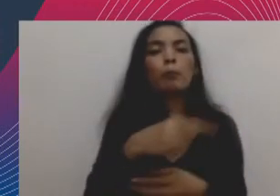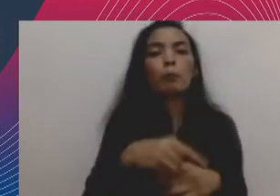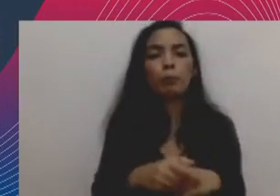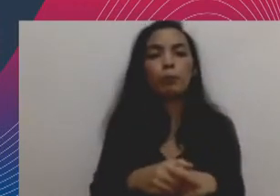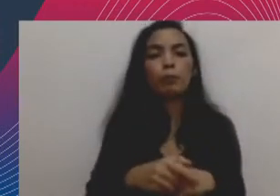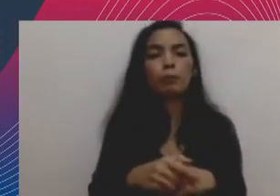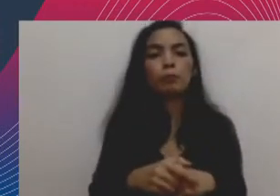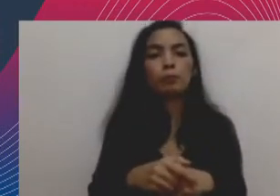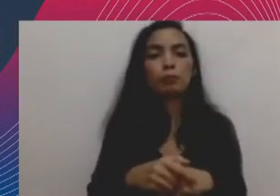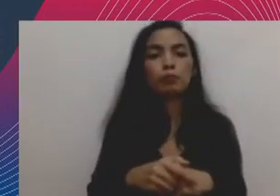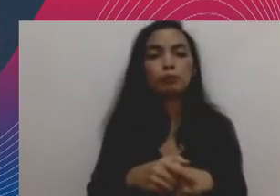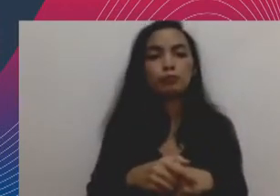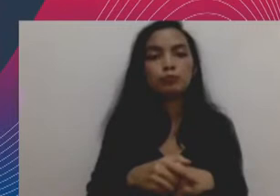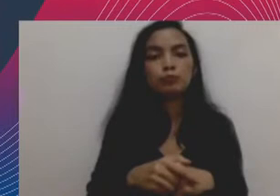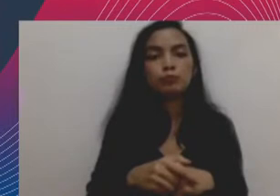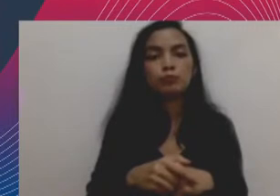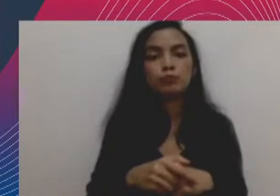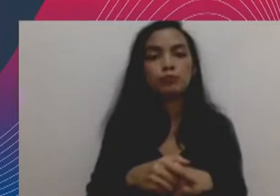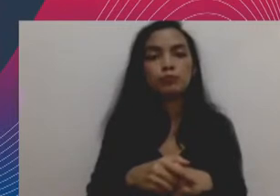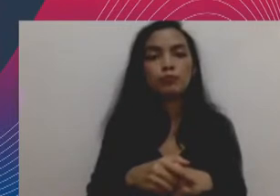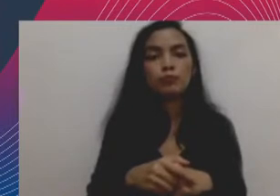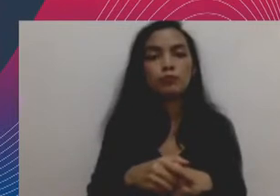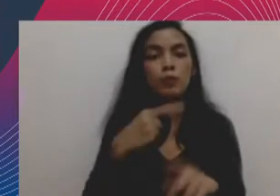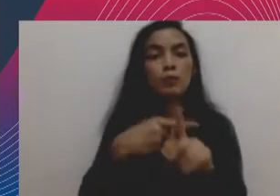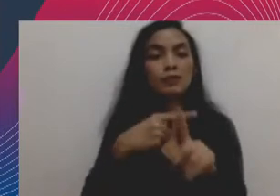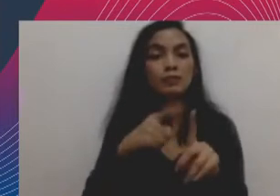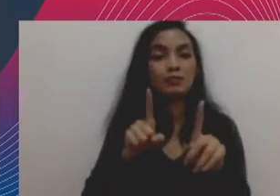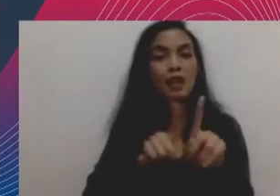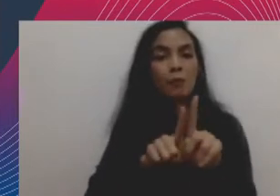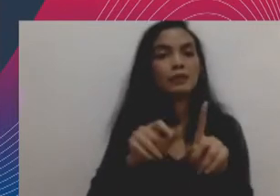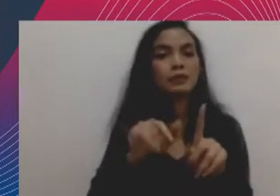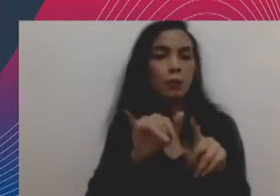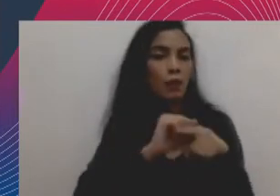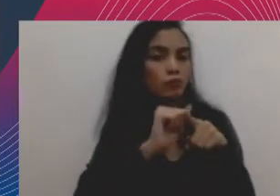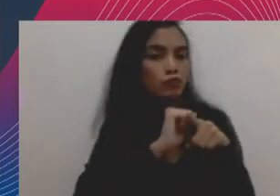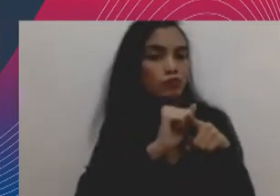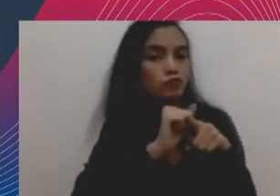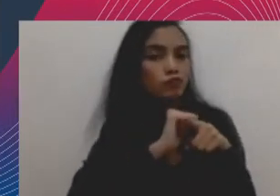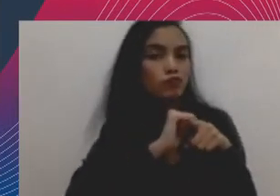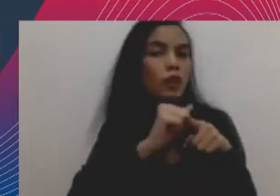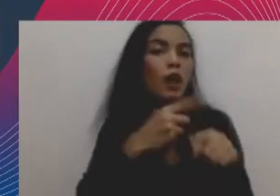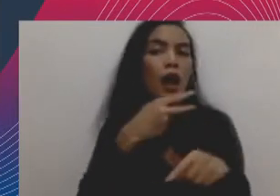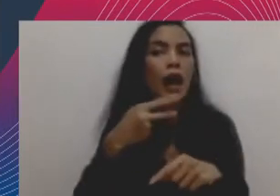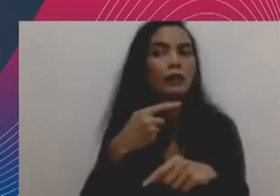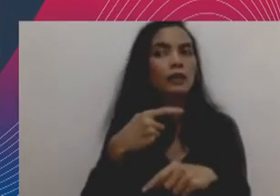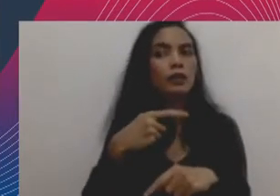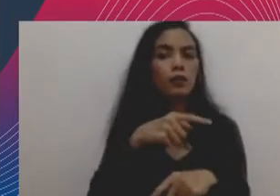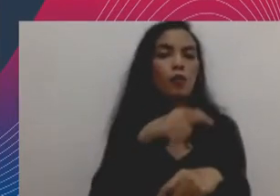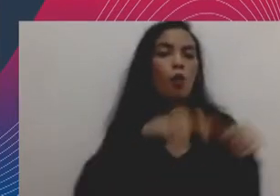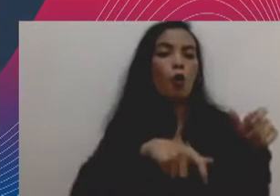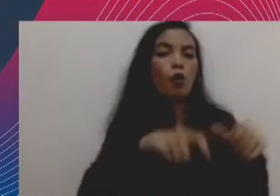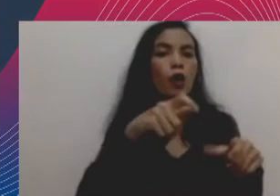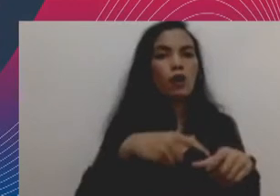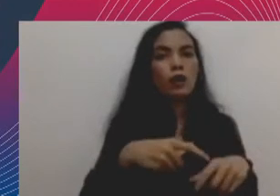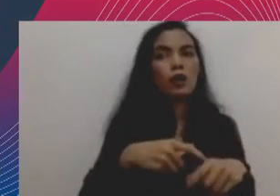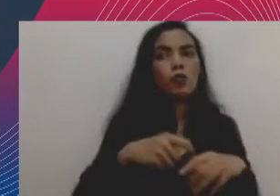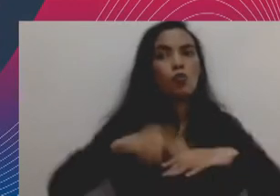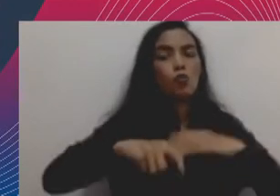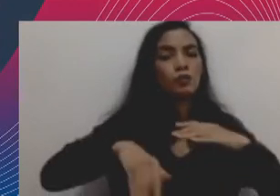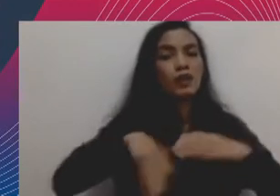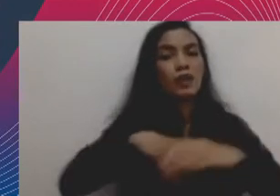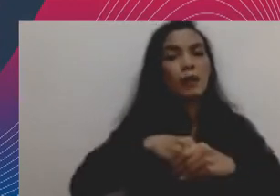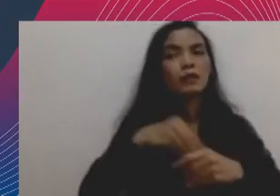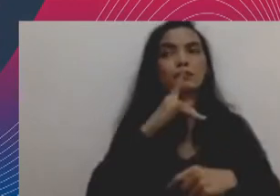prosecutor and judge, and also for the pendamping dalam hal ini. So they have the perspective gender, they do have the perspective gender, so